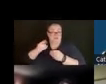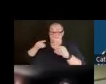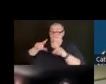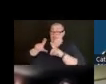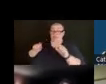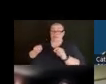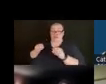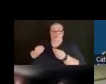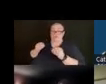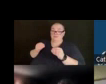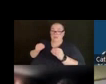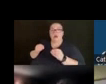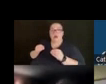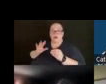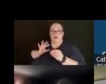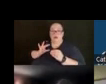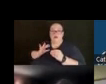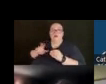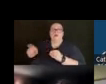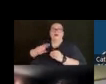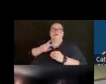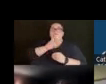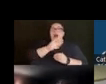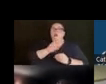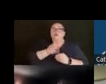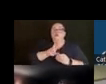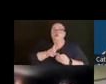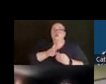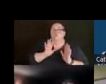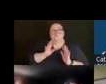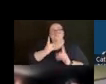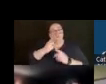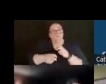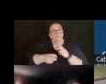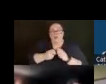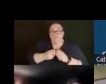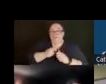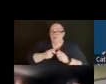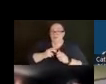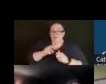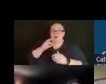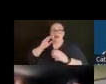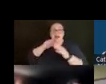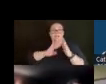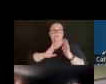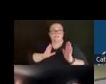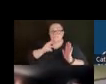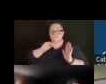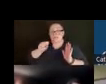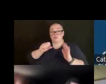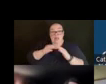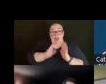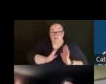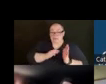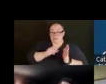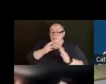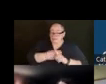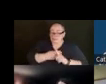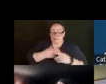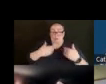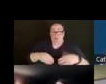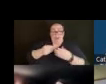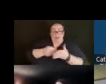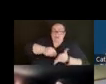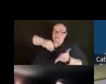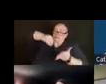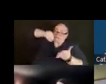of the problems with vouchers is that housing is so expensive in Massachusetts that it can be hard to find a place